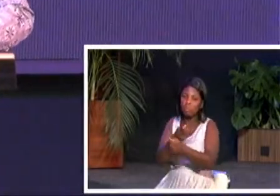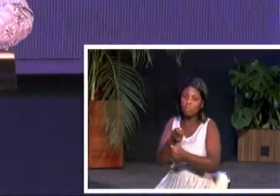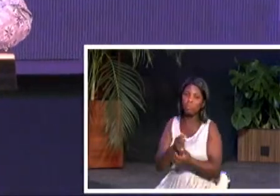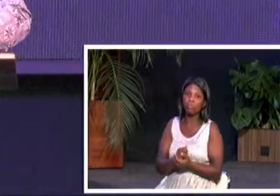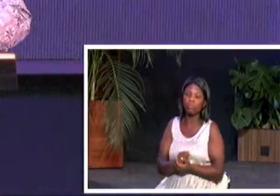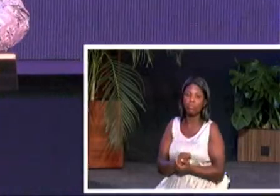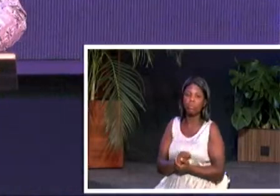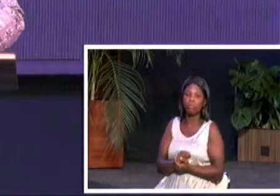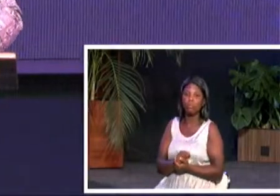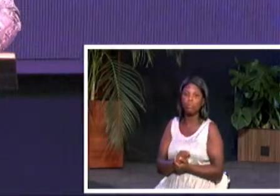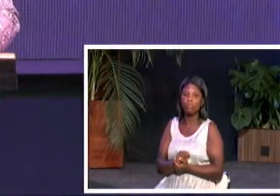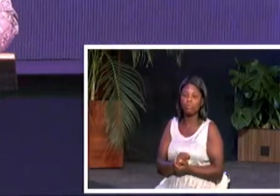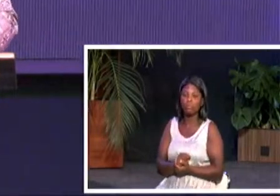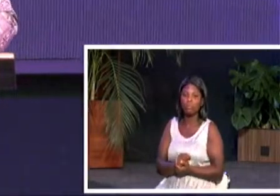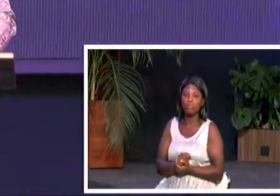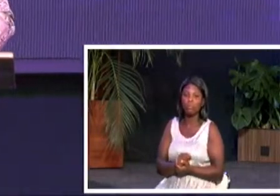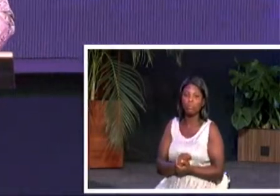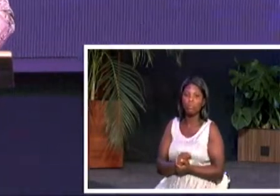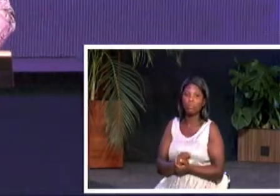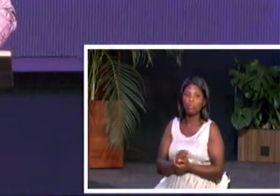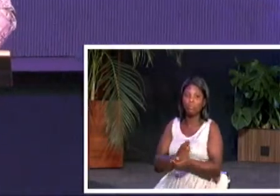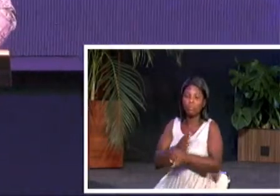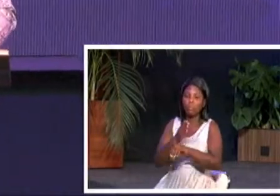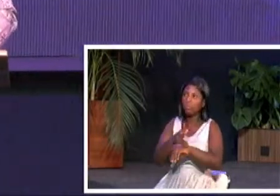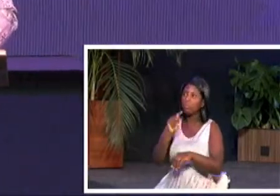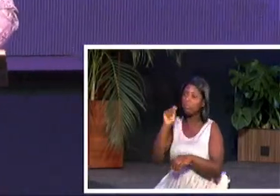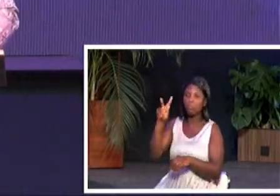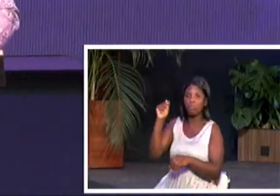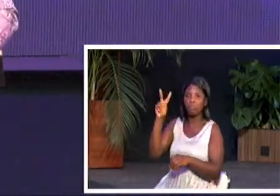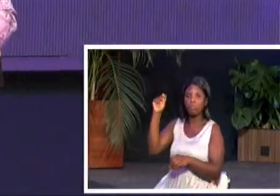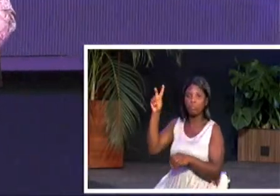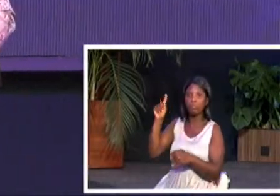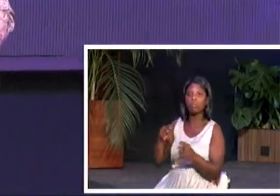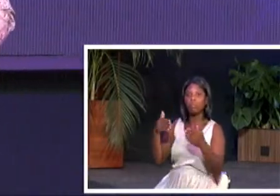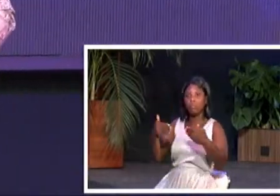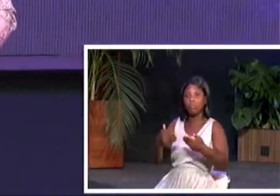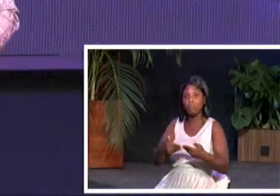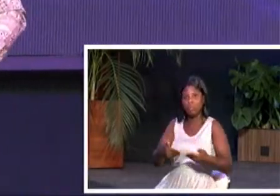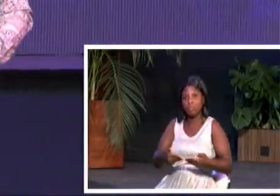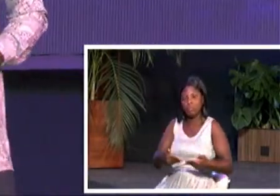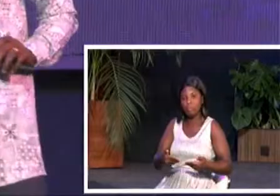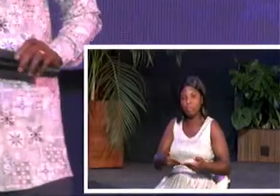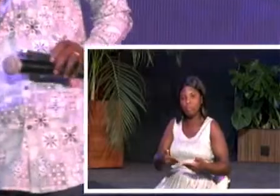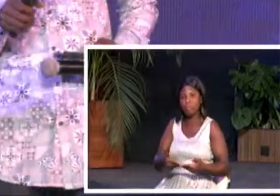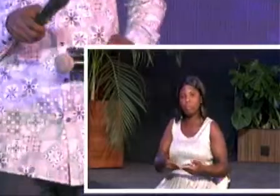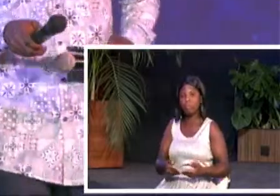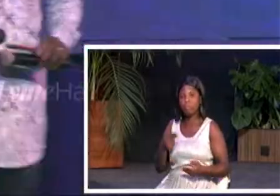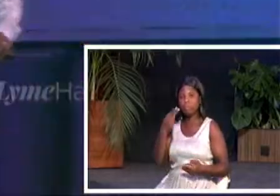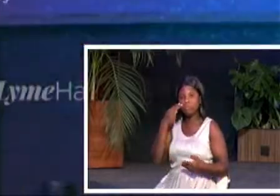after this video introduction, we'll receive Maximus Ametorgoh.